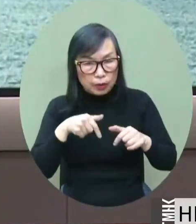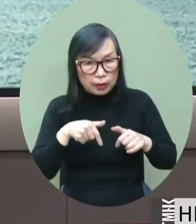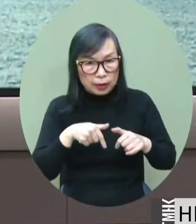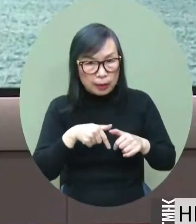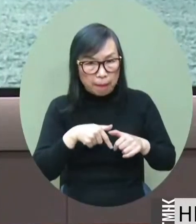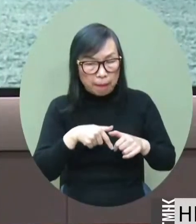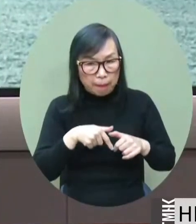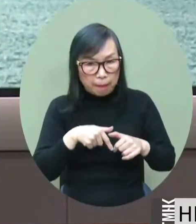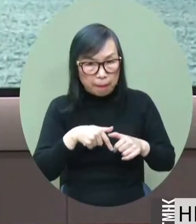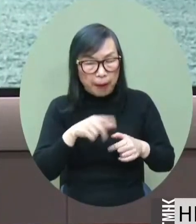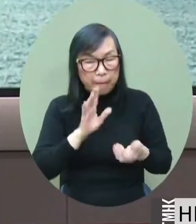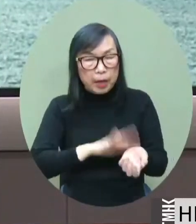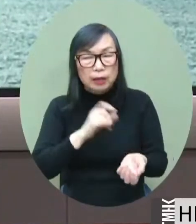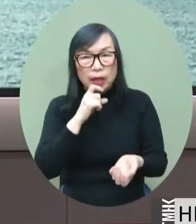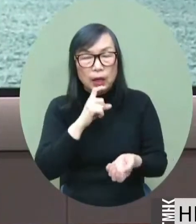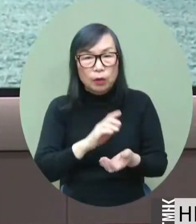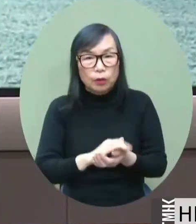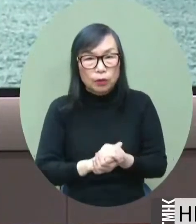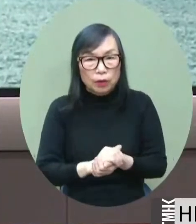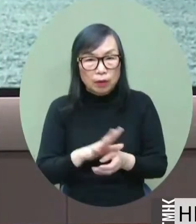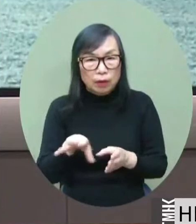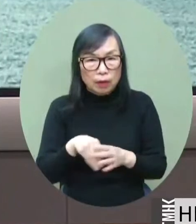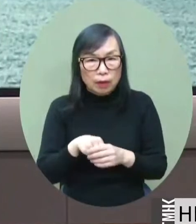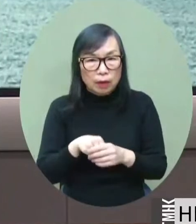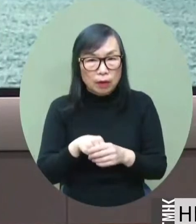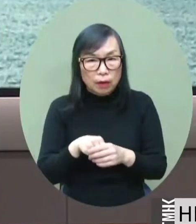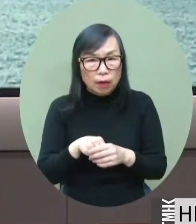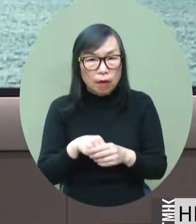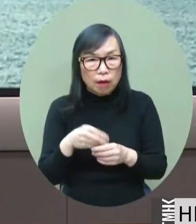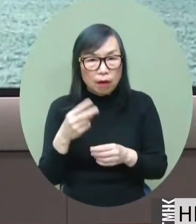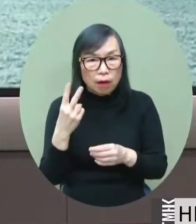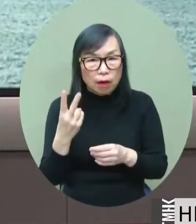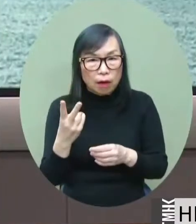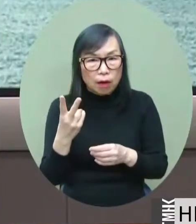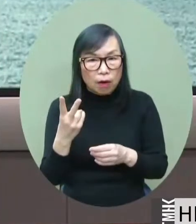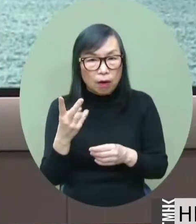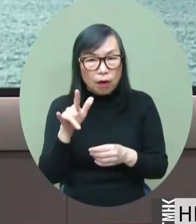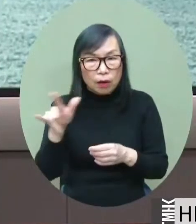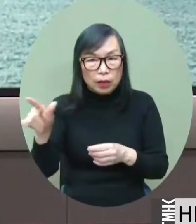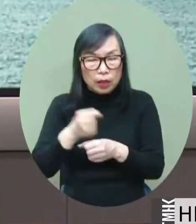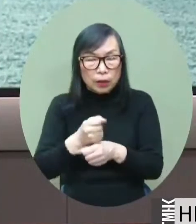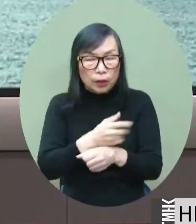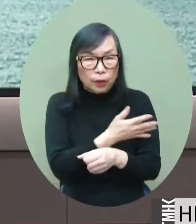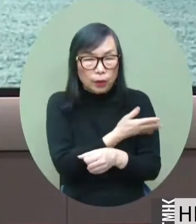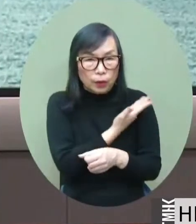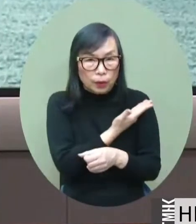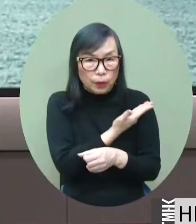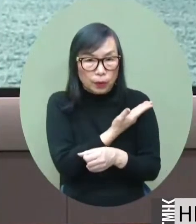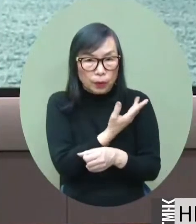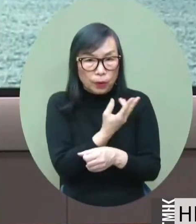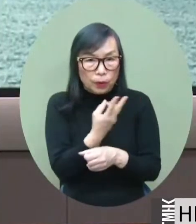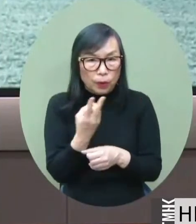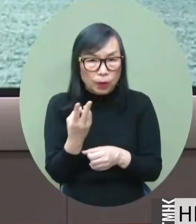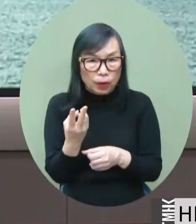temporary sampling center at our airport. There were 2